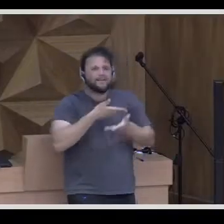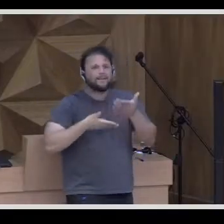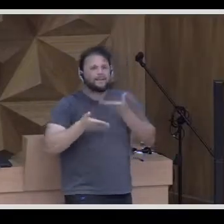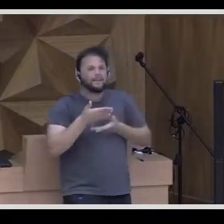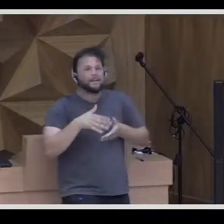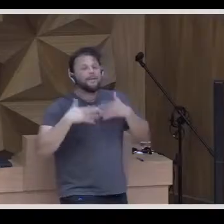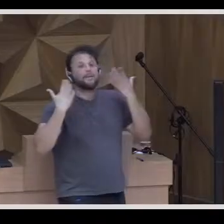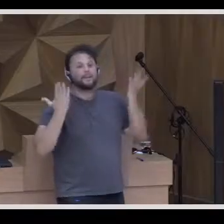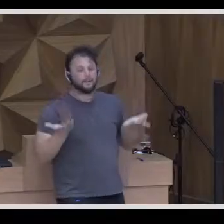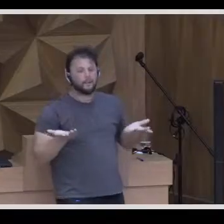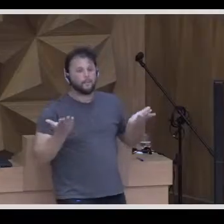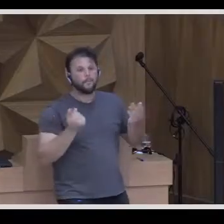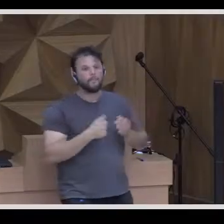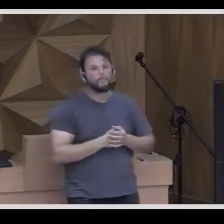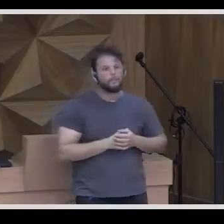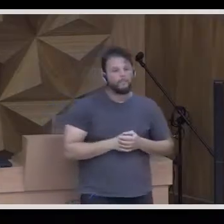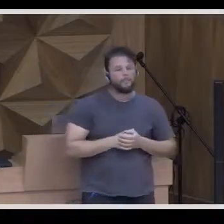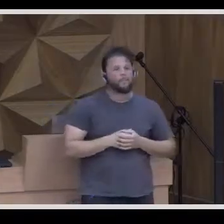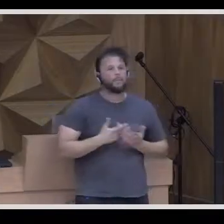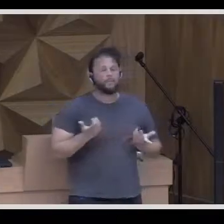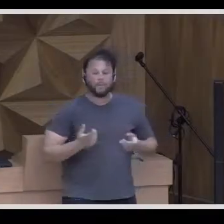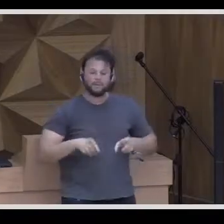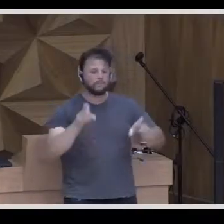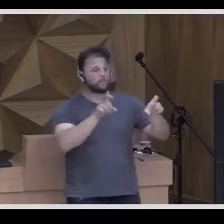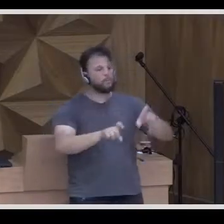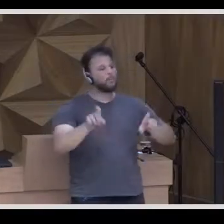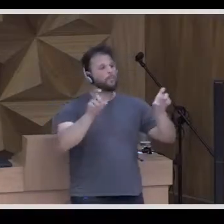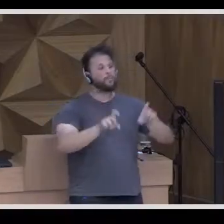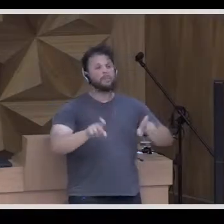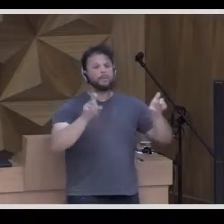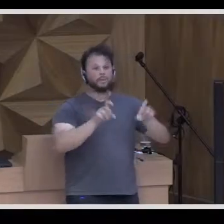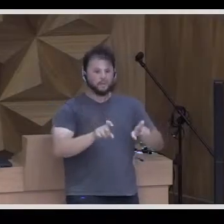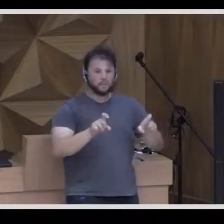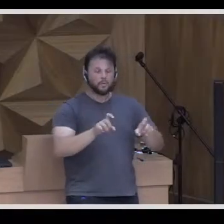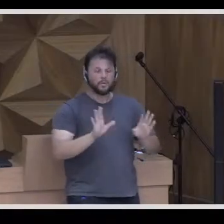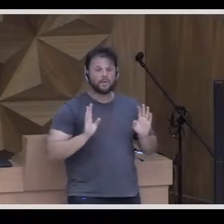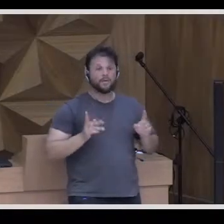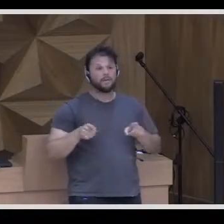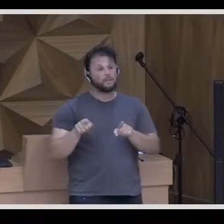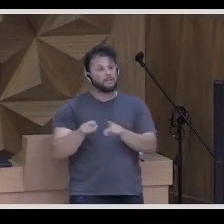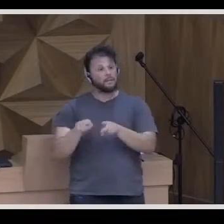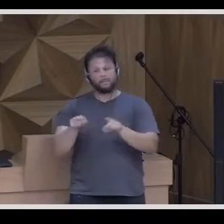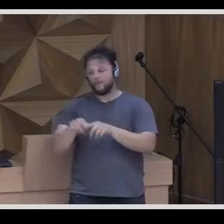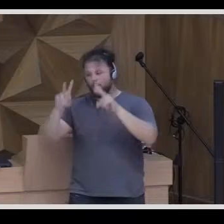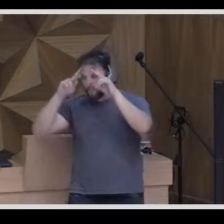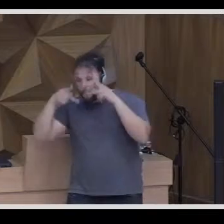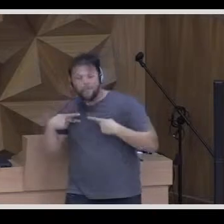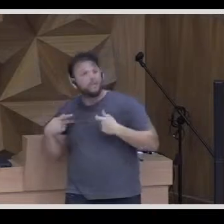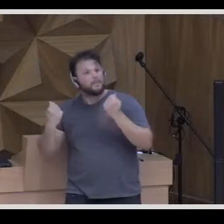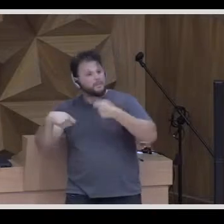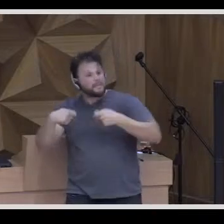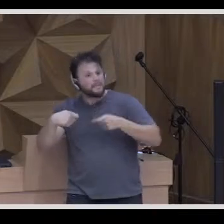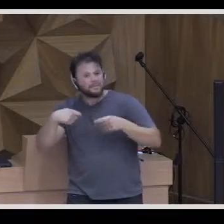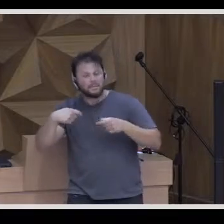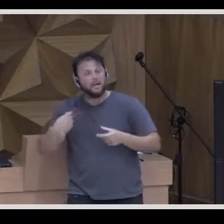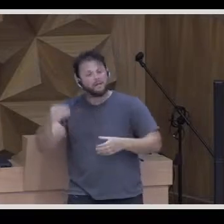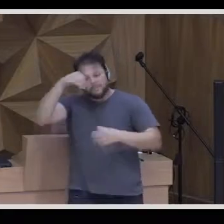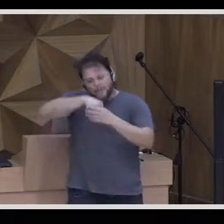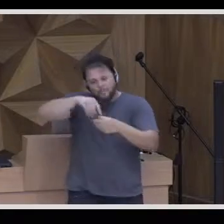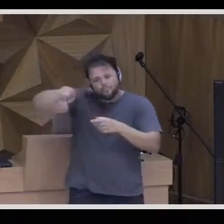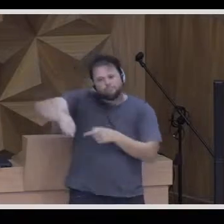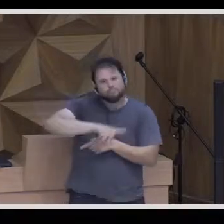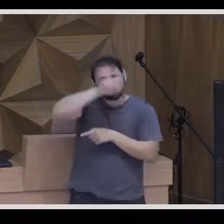at every stage. And what we were finding was that actually humans were out of the loop at every possible stage. So rather